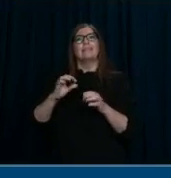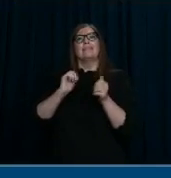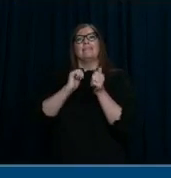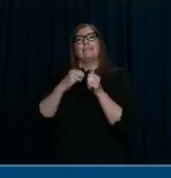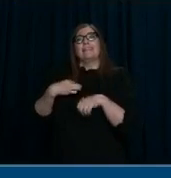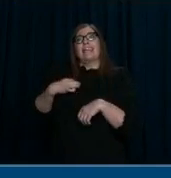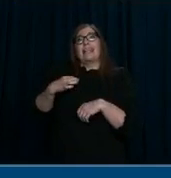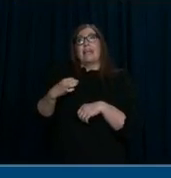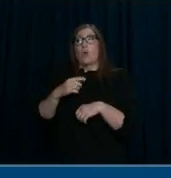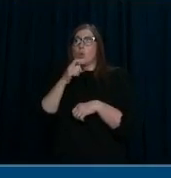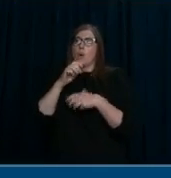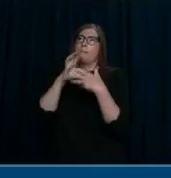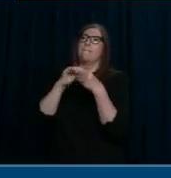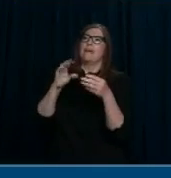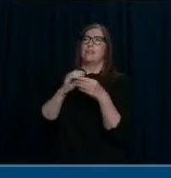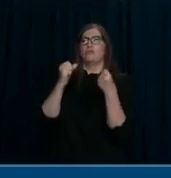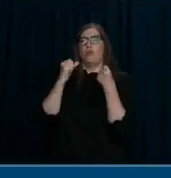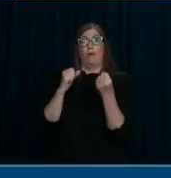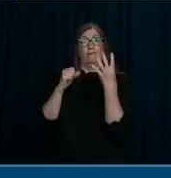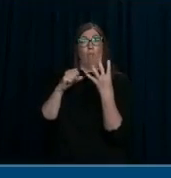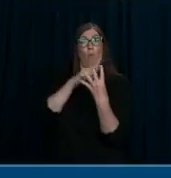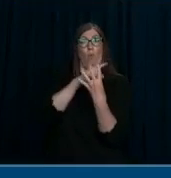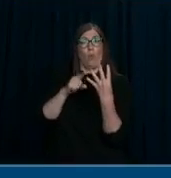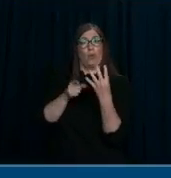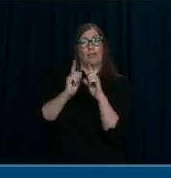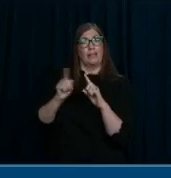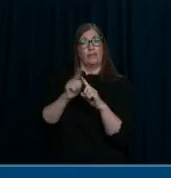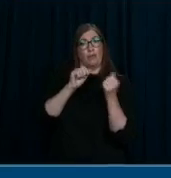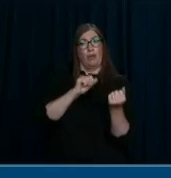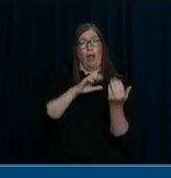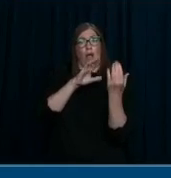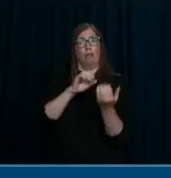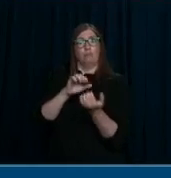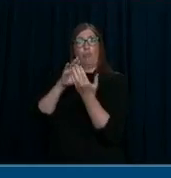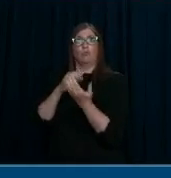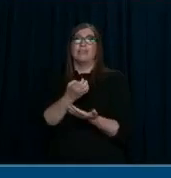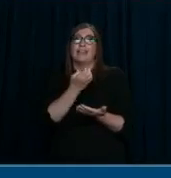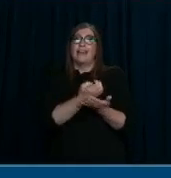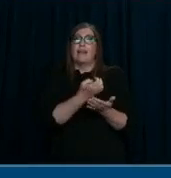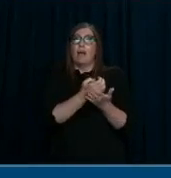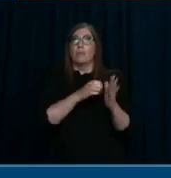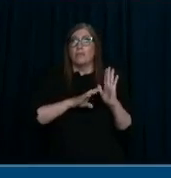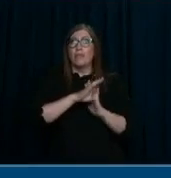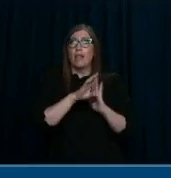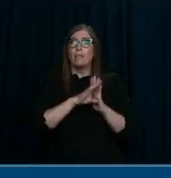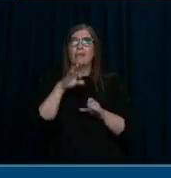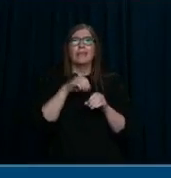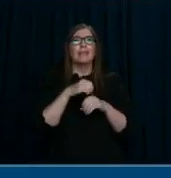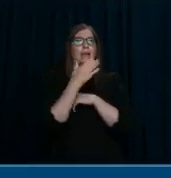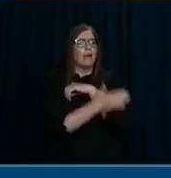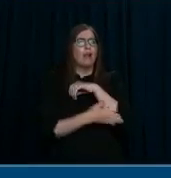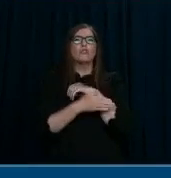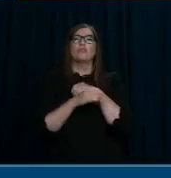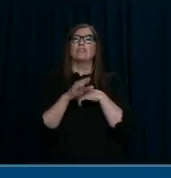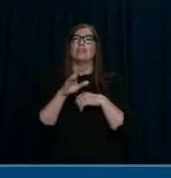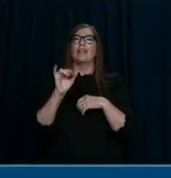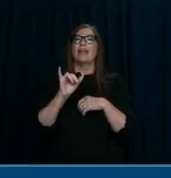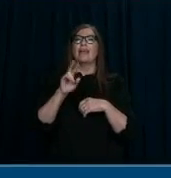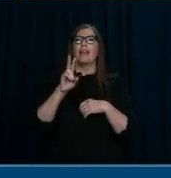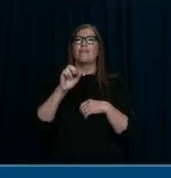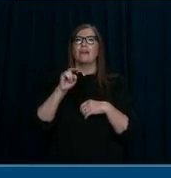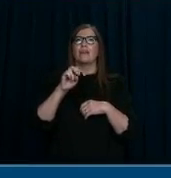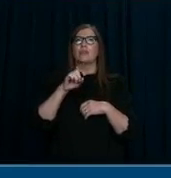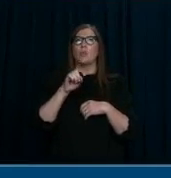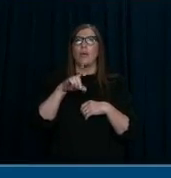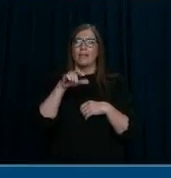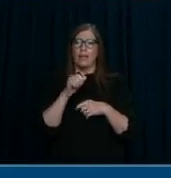issue. I think it needs to be a four-pronged approach to fixing it. I think we need to have economic development in countries like Venezuela to stop migration at the source. We need to work